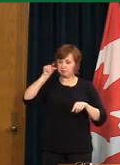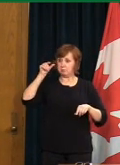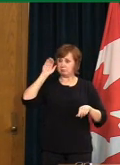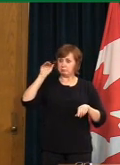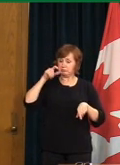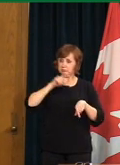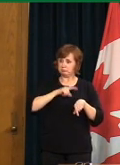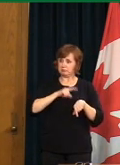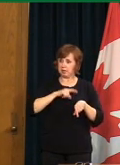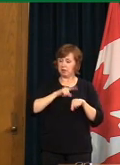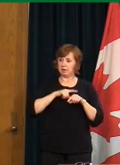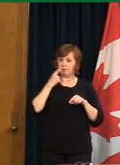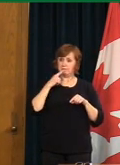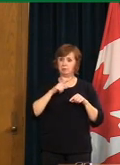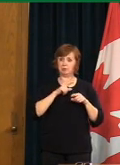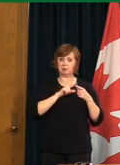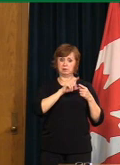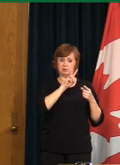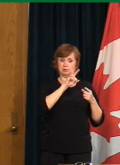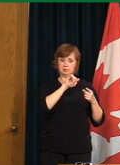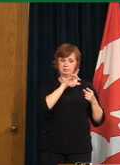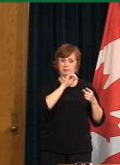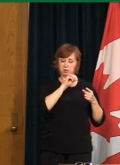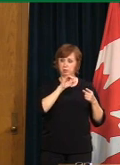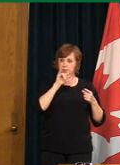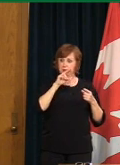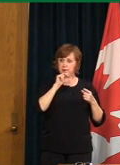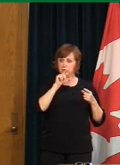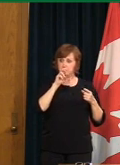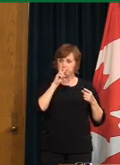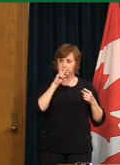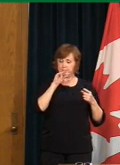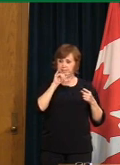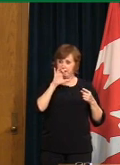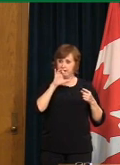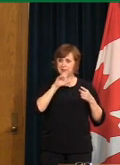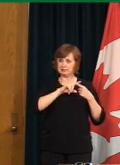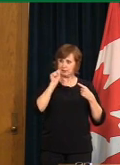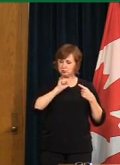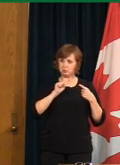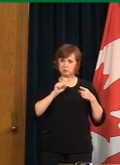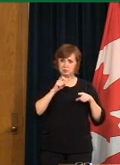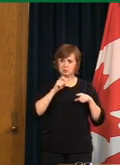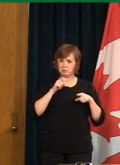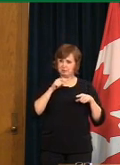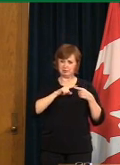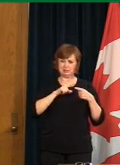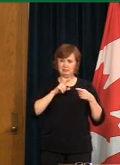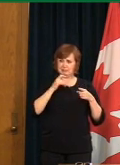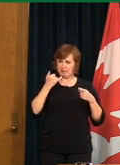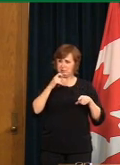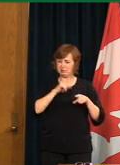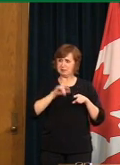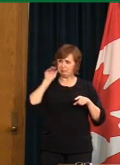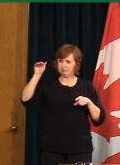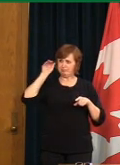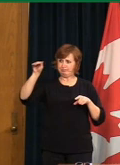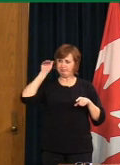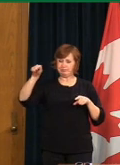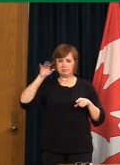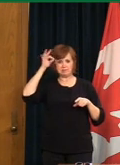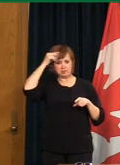invest in our Vito Intervac, or our Vaccine and Infectious Disease Organization, right in Saskatoon, who does have